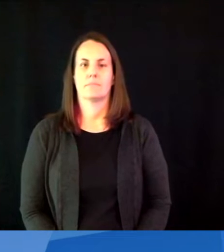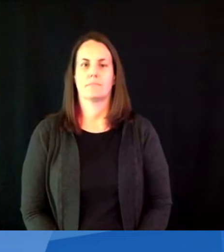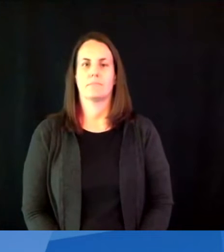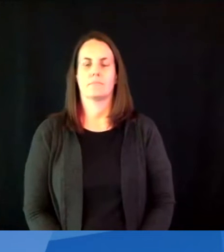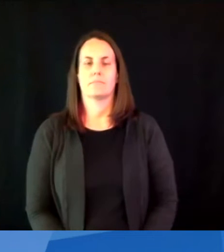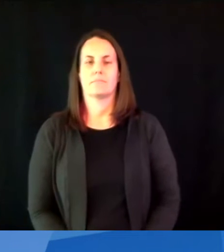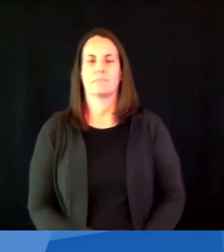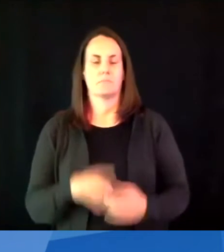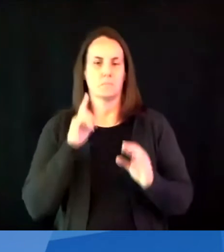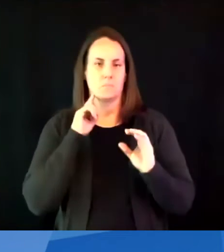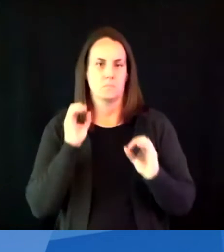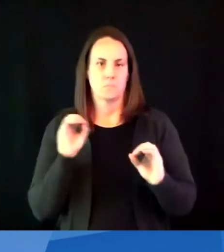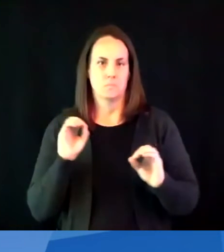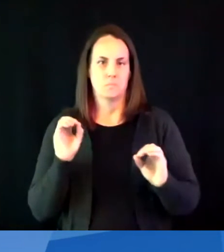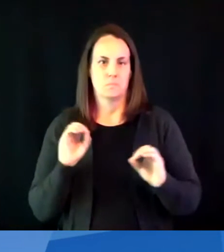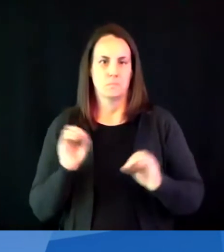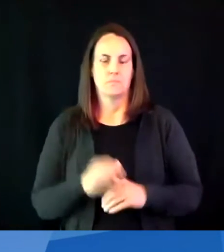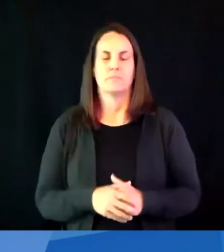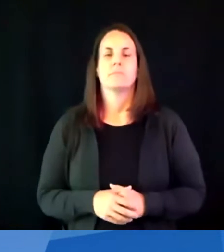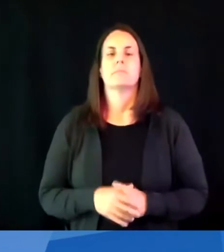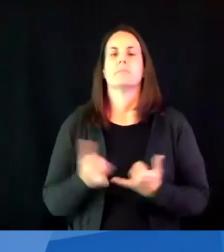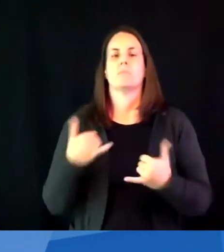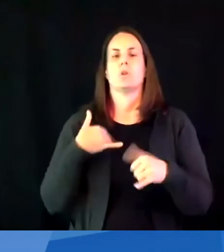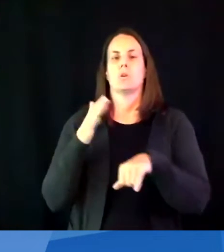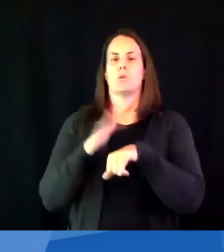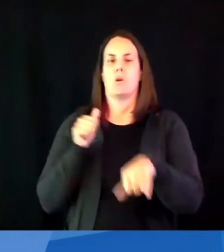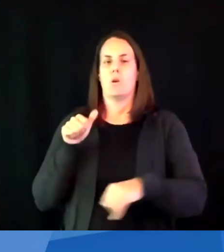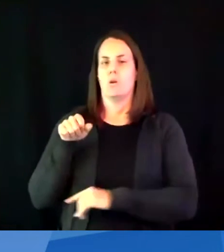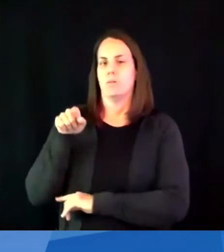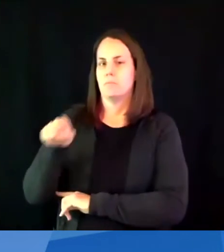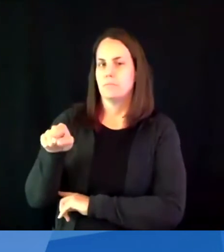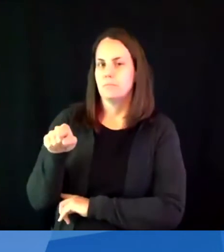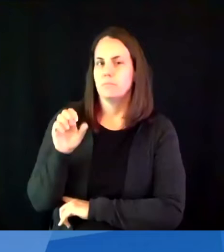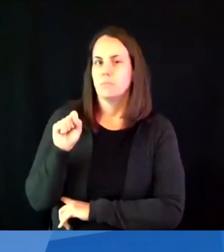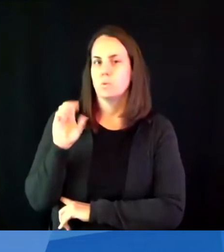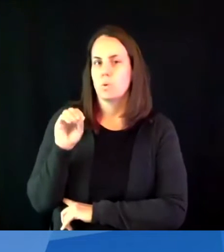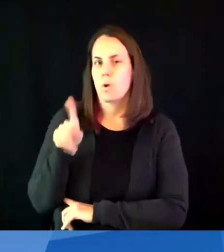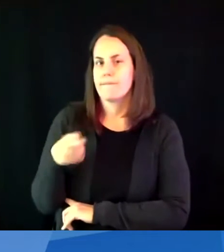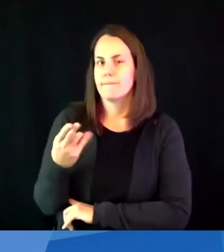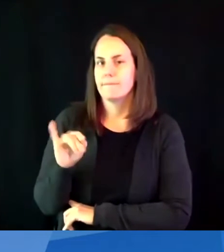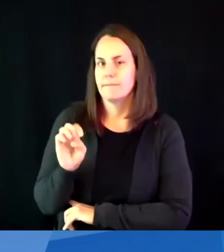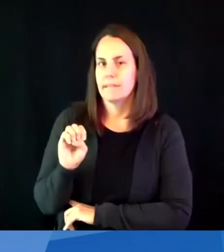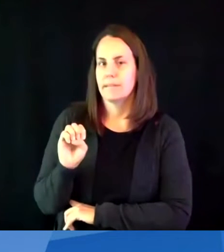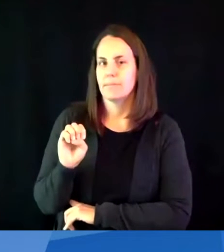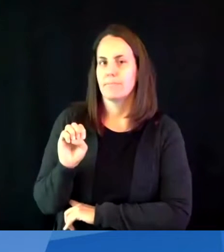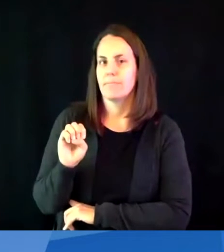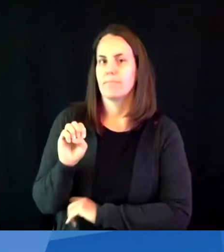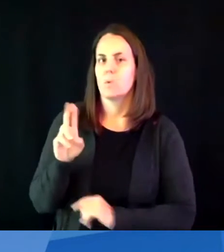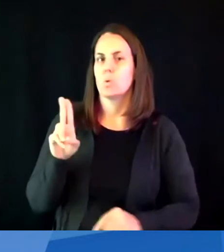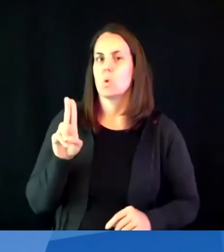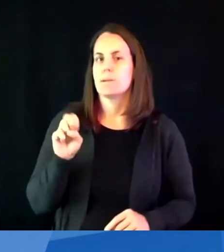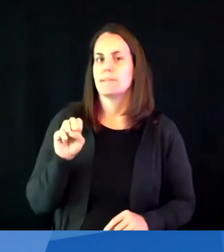All right. What about Sophie Carson, USA Today Network in Wisconsin? Sophie, are you with us?